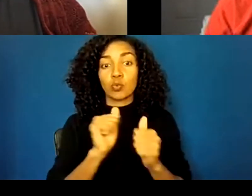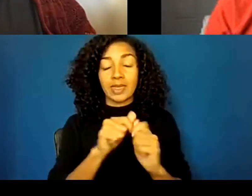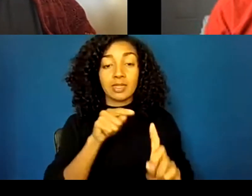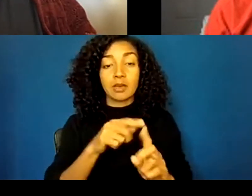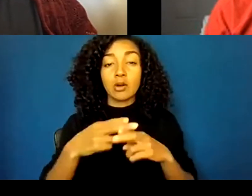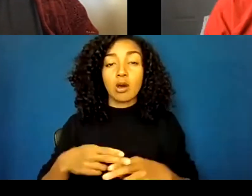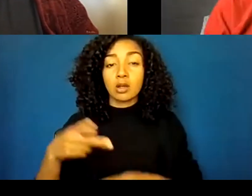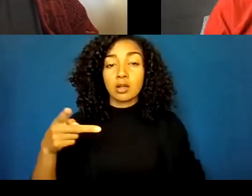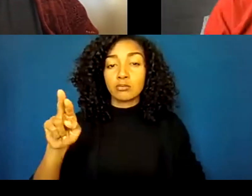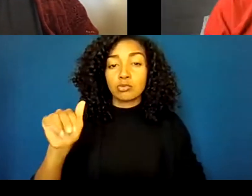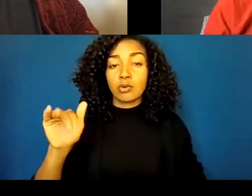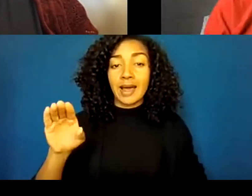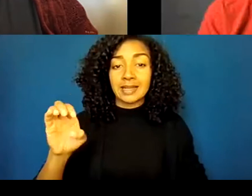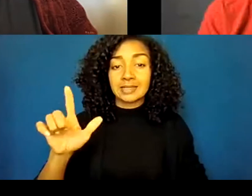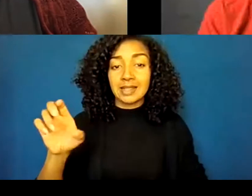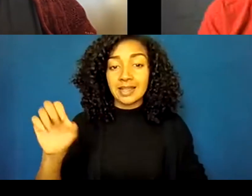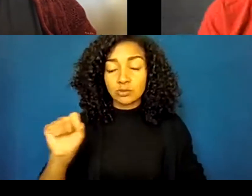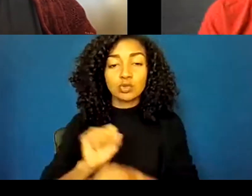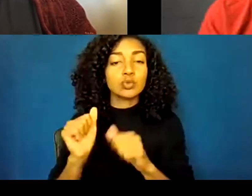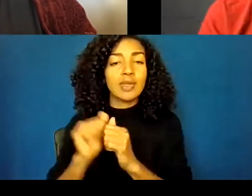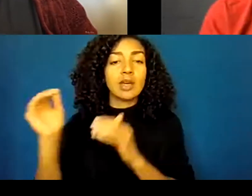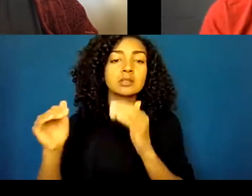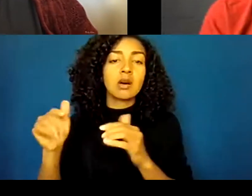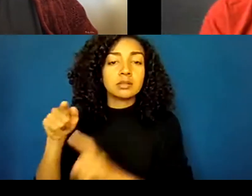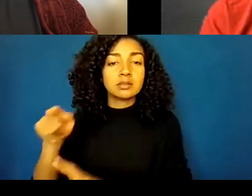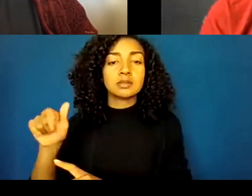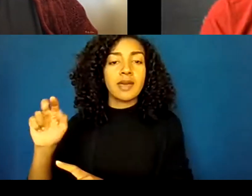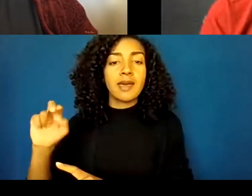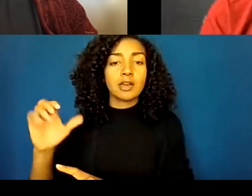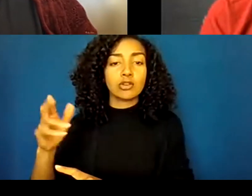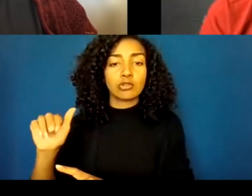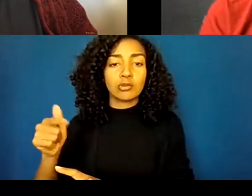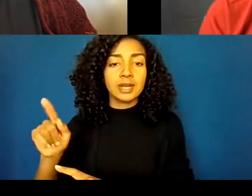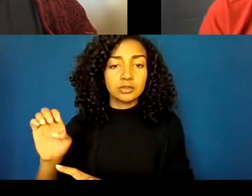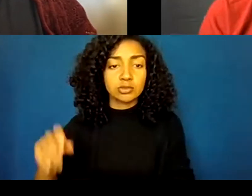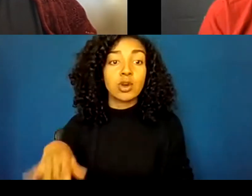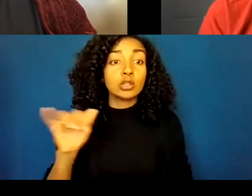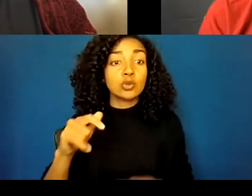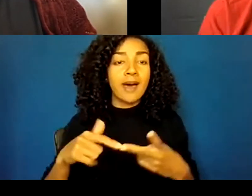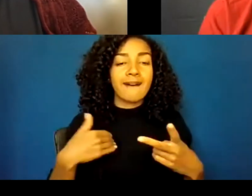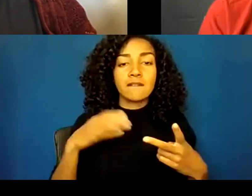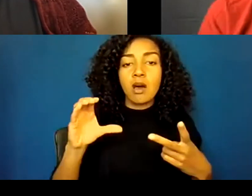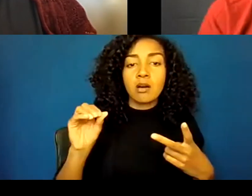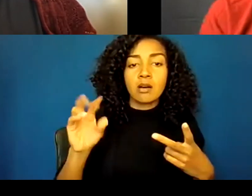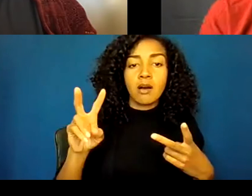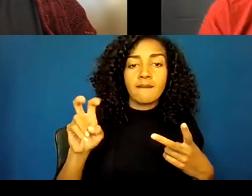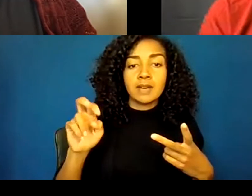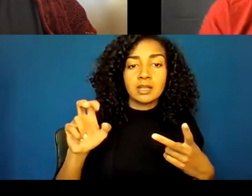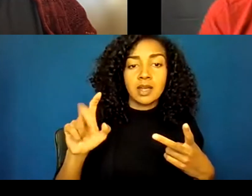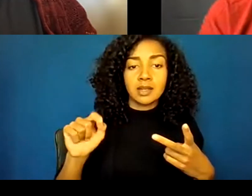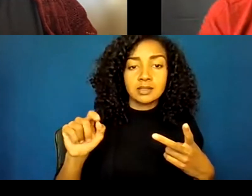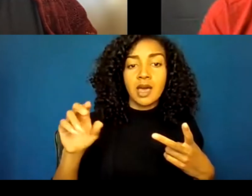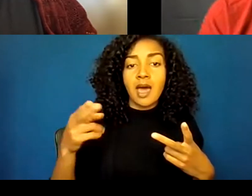Anchorage. And then we also have Covenant House that works with, I believe